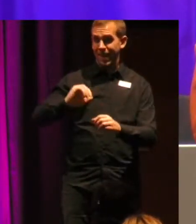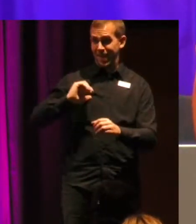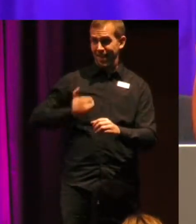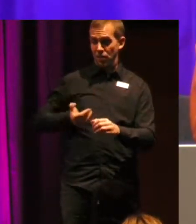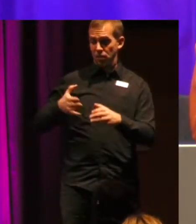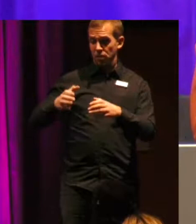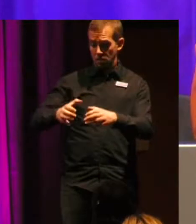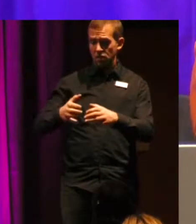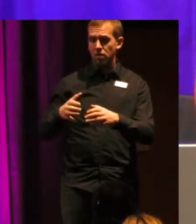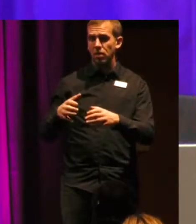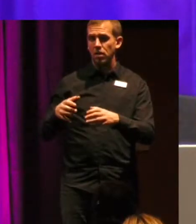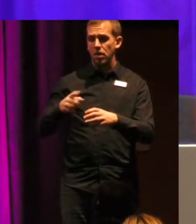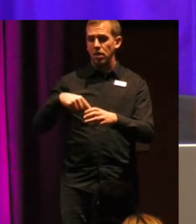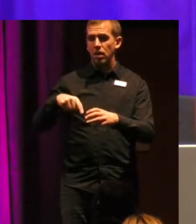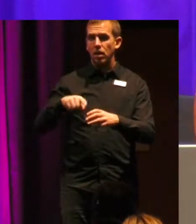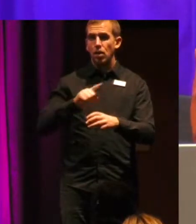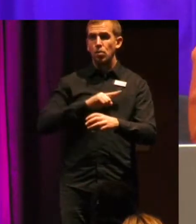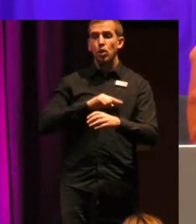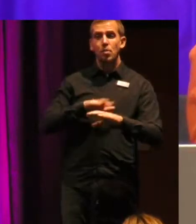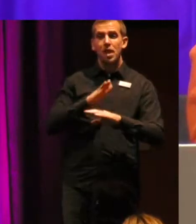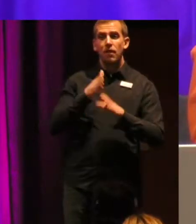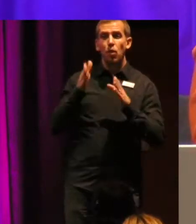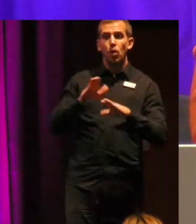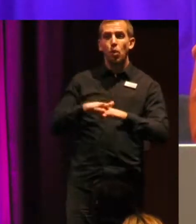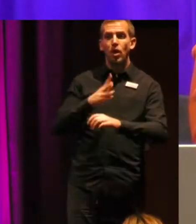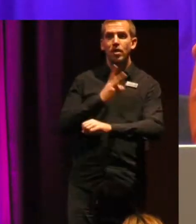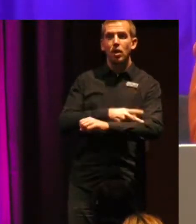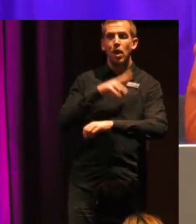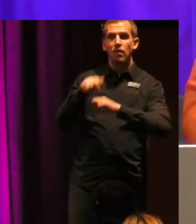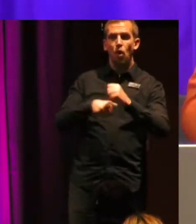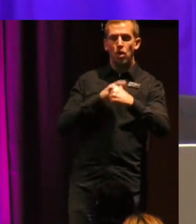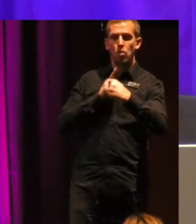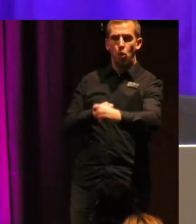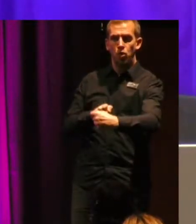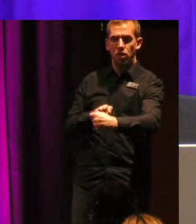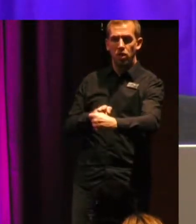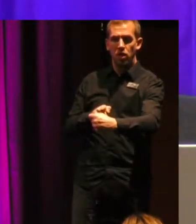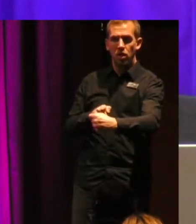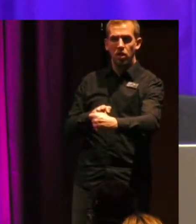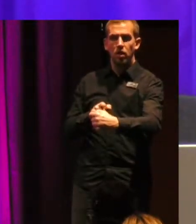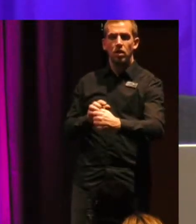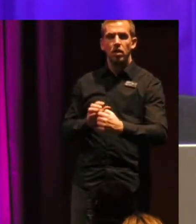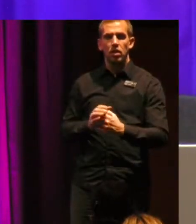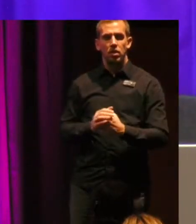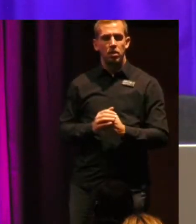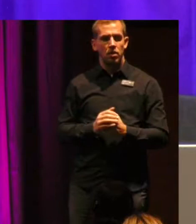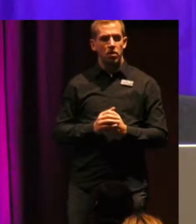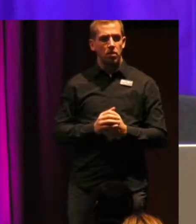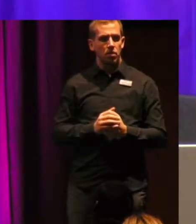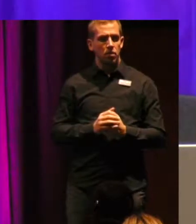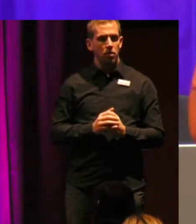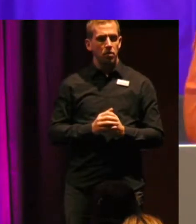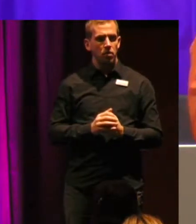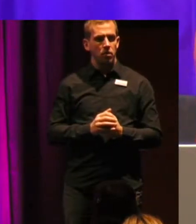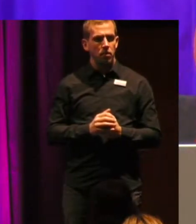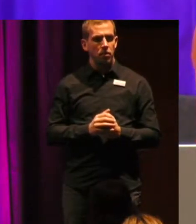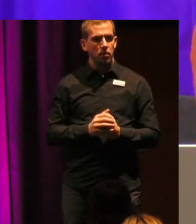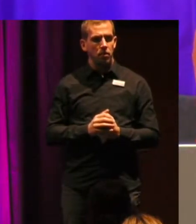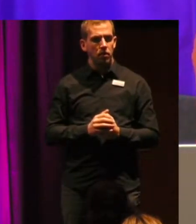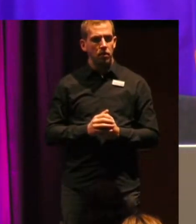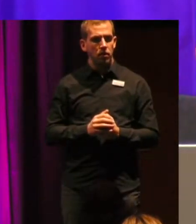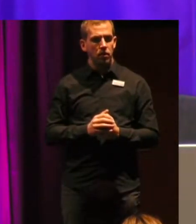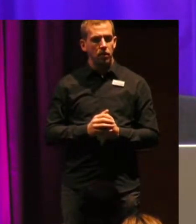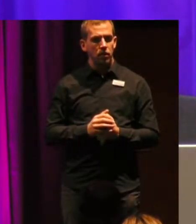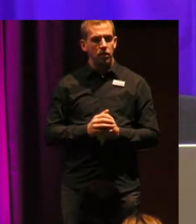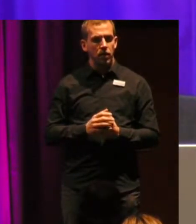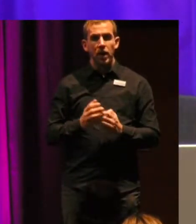are more around sexual violence. So we're going to do certain things to you. And it's a different